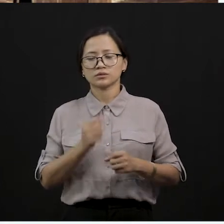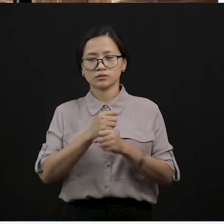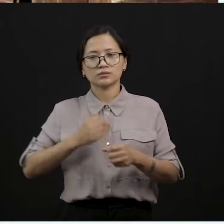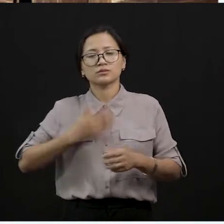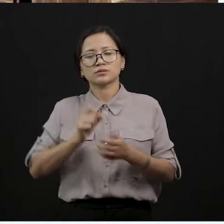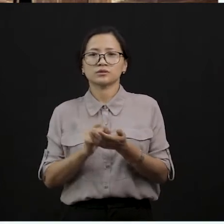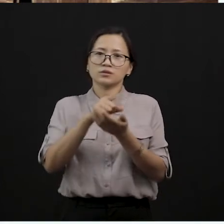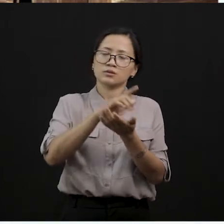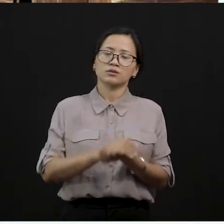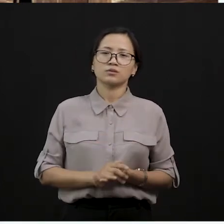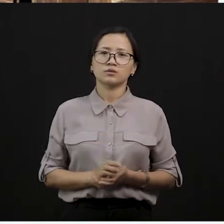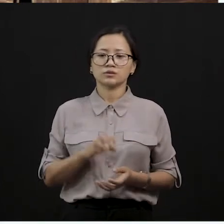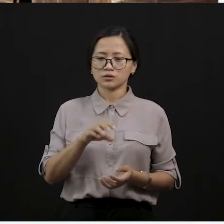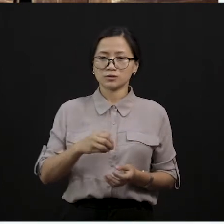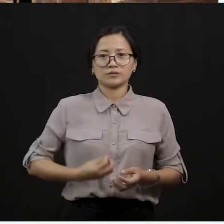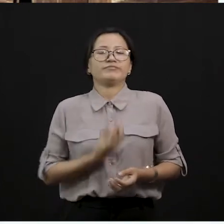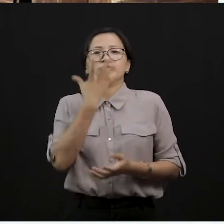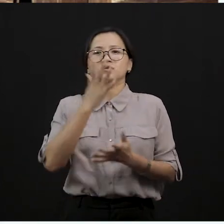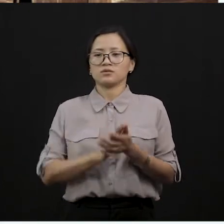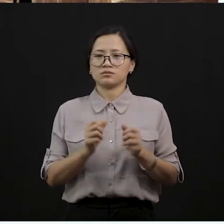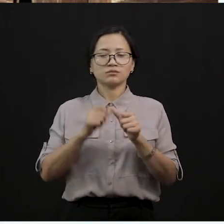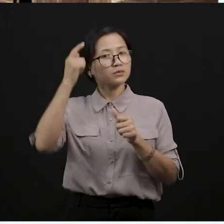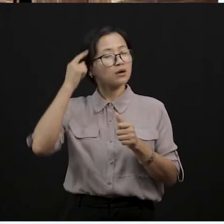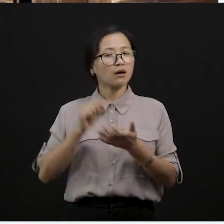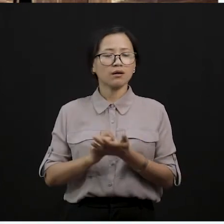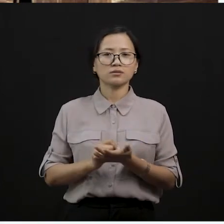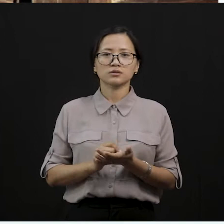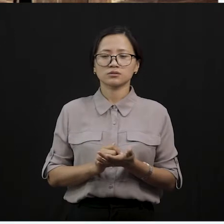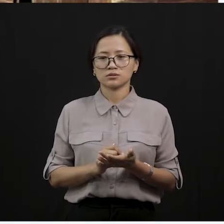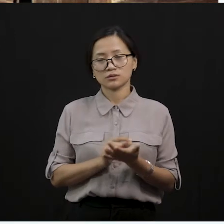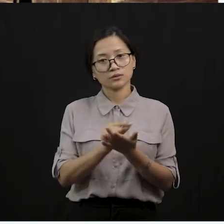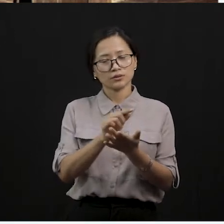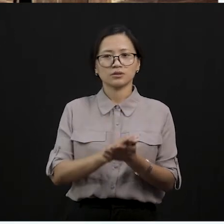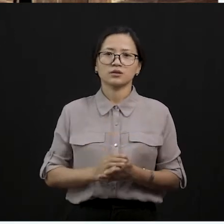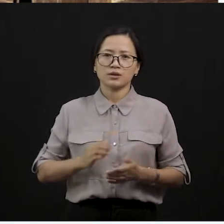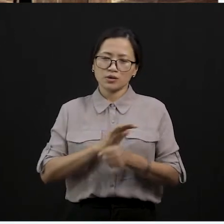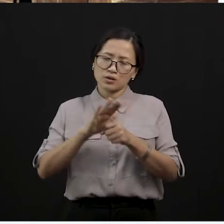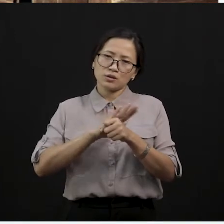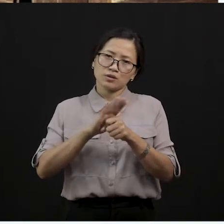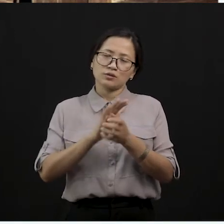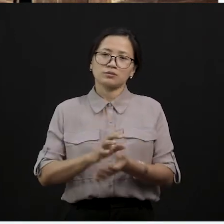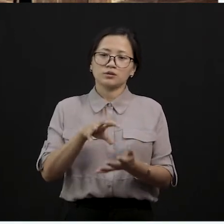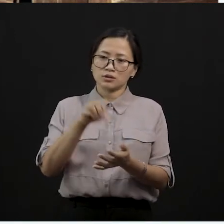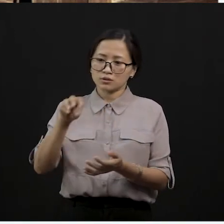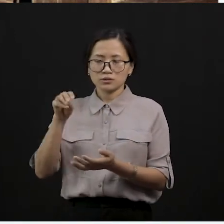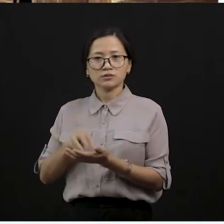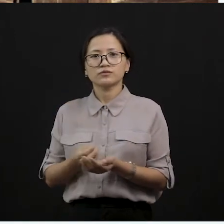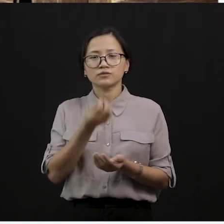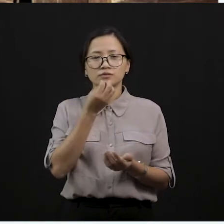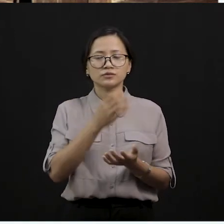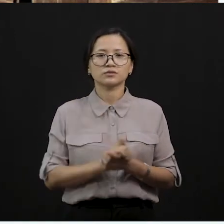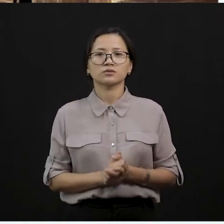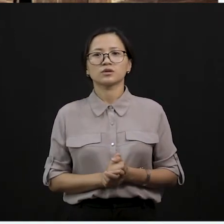enjoying, the ant were busy collecting foods. And now, when there's no enough food, they have closed their